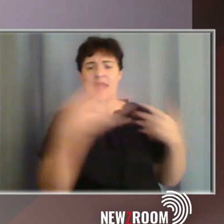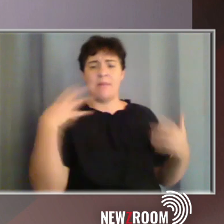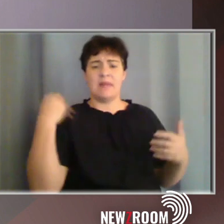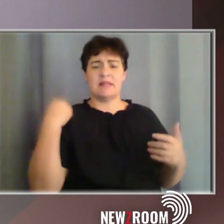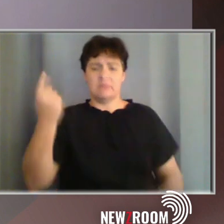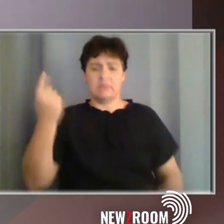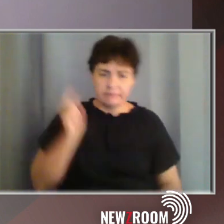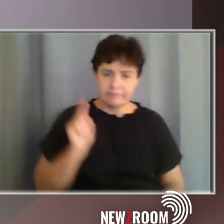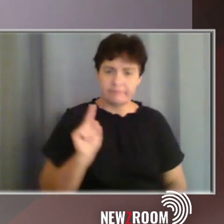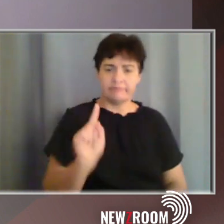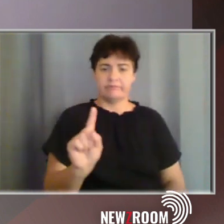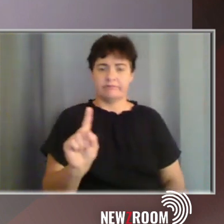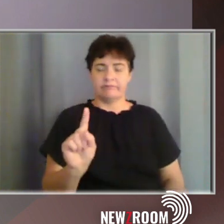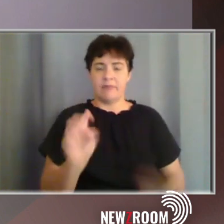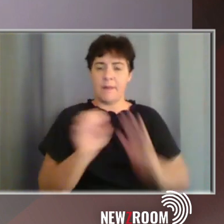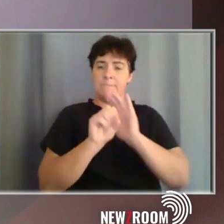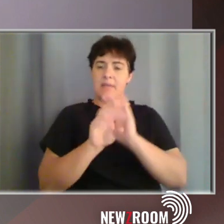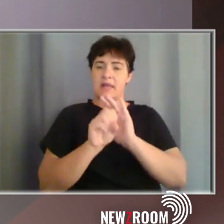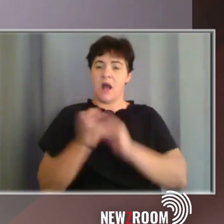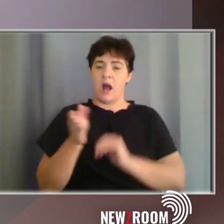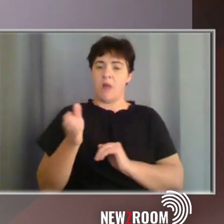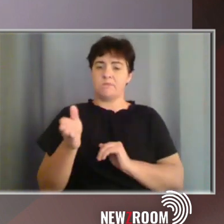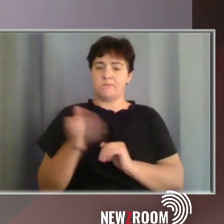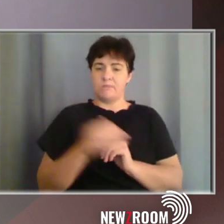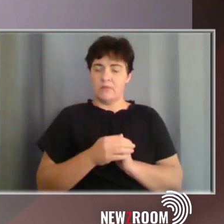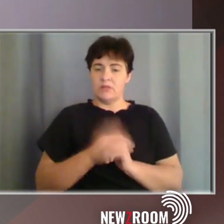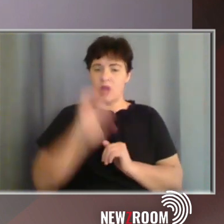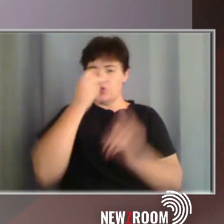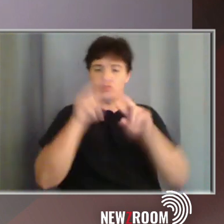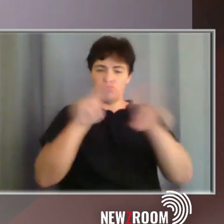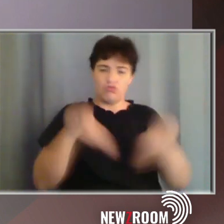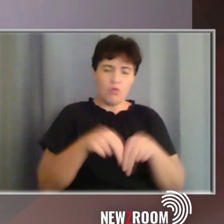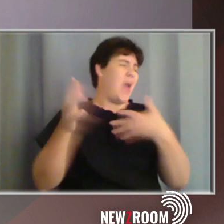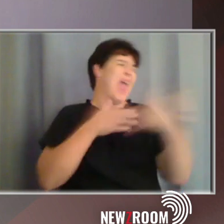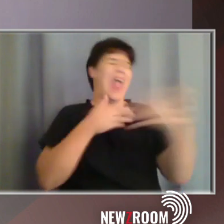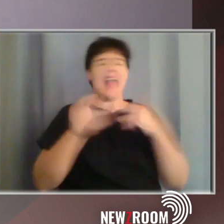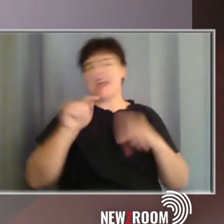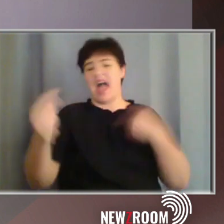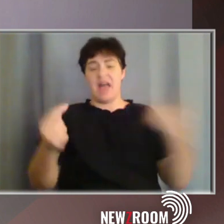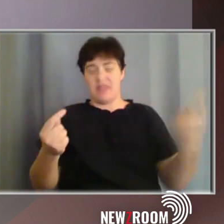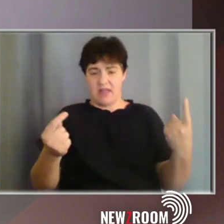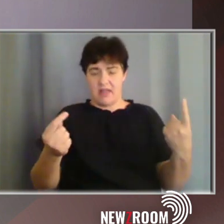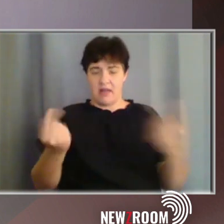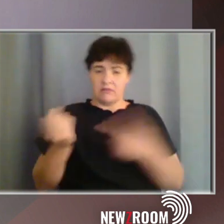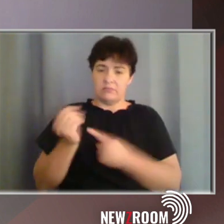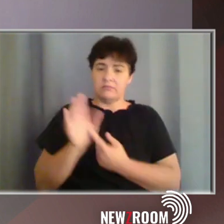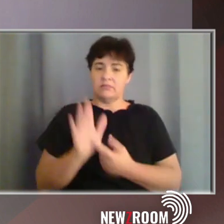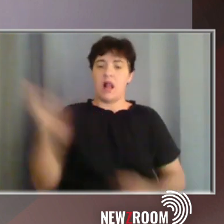on a media platform such as Newsroom or any other platform, speak